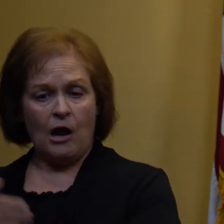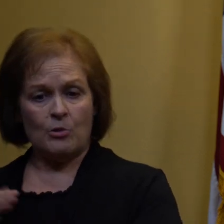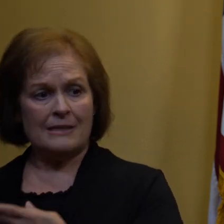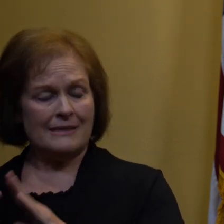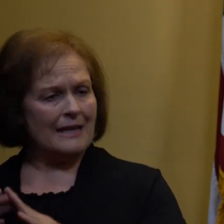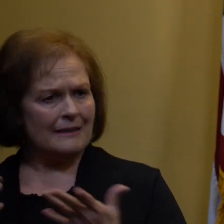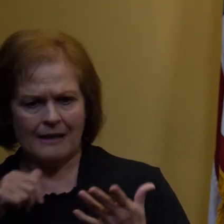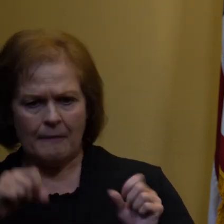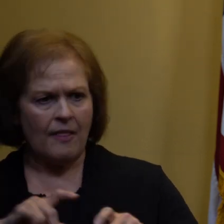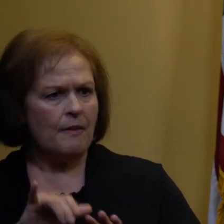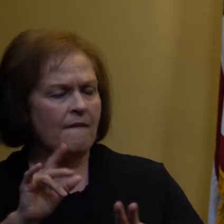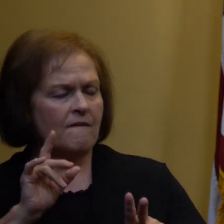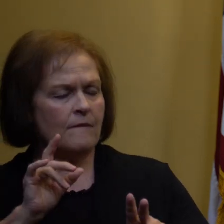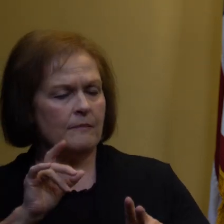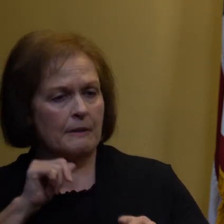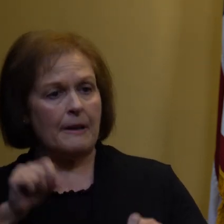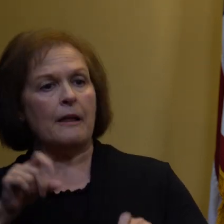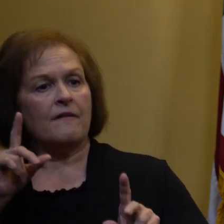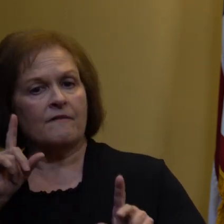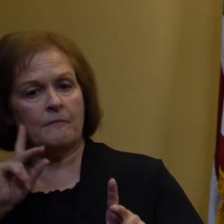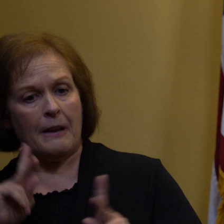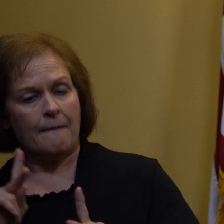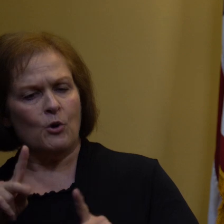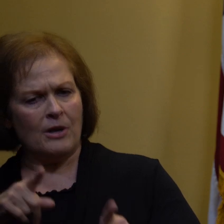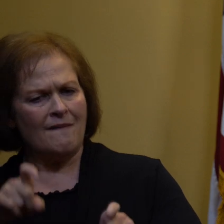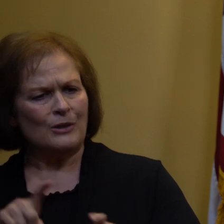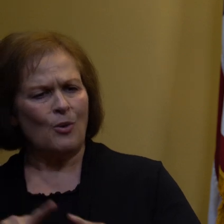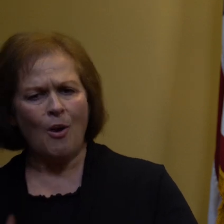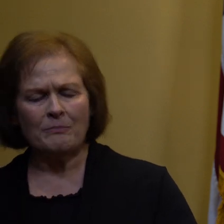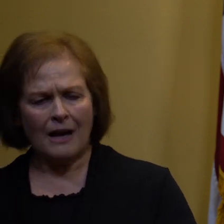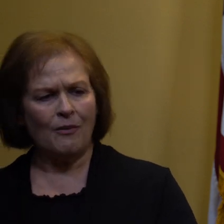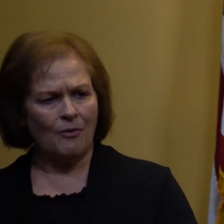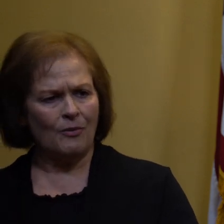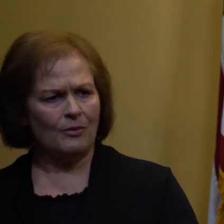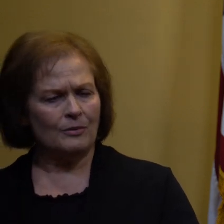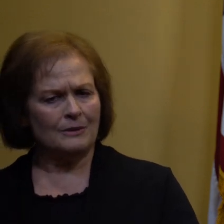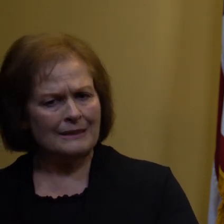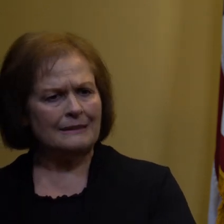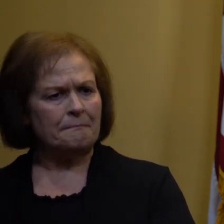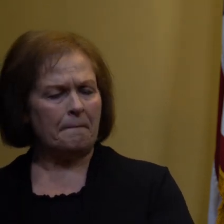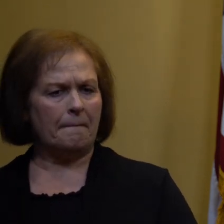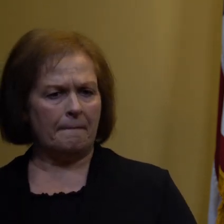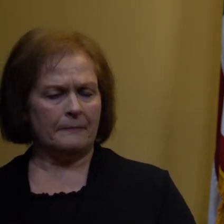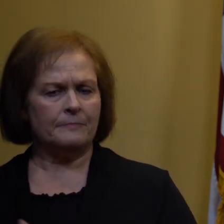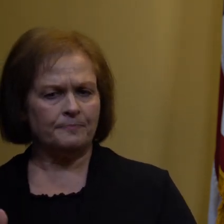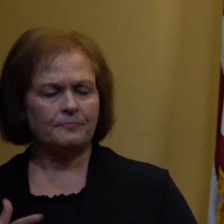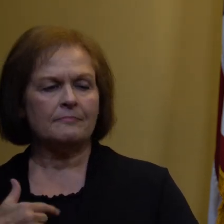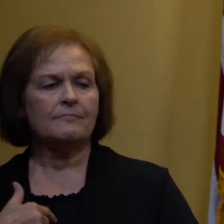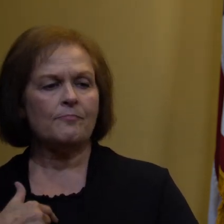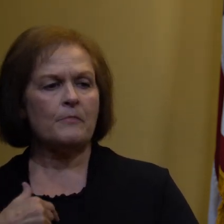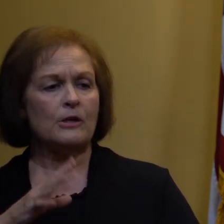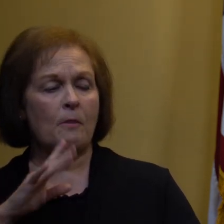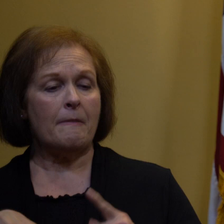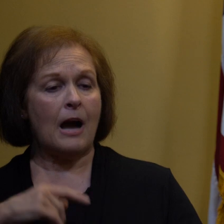the inability of people calming themselves down. Take a minute. So I brought up